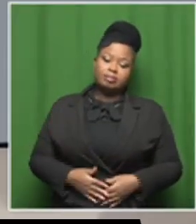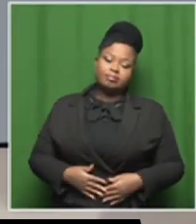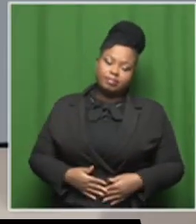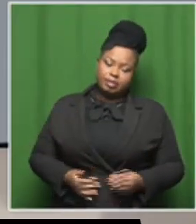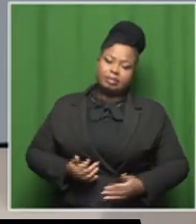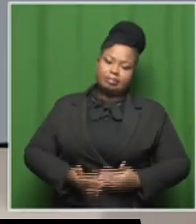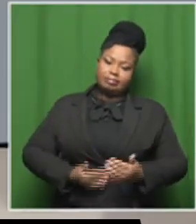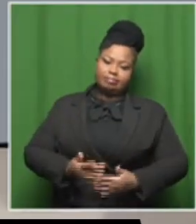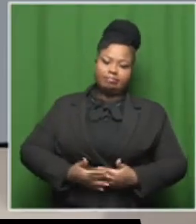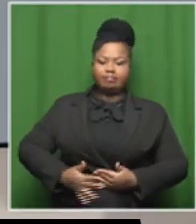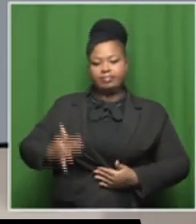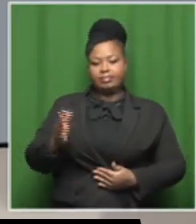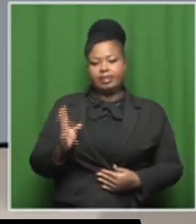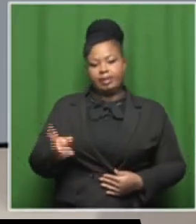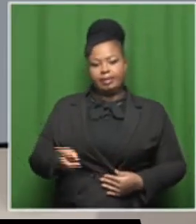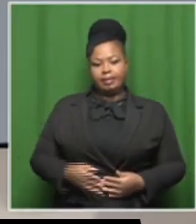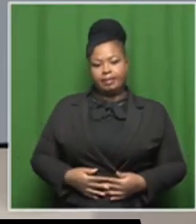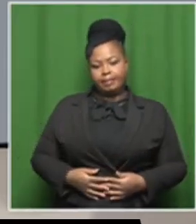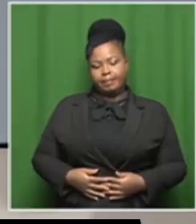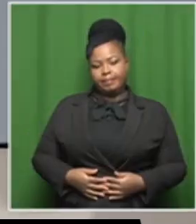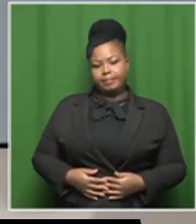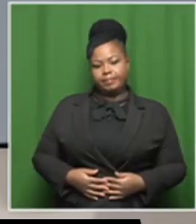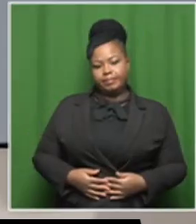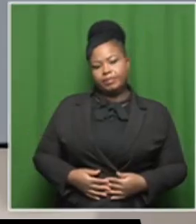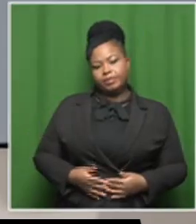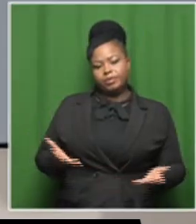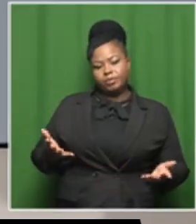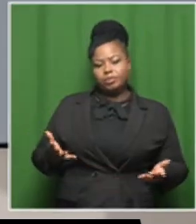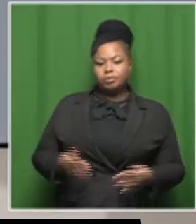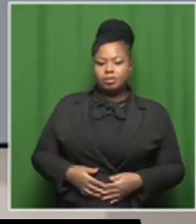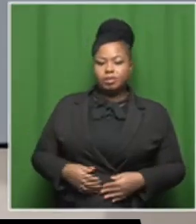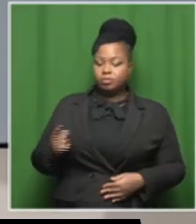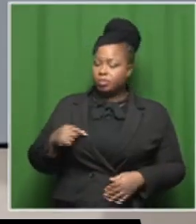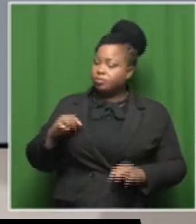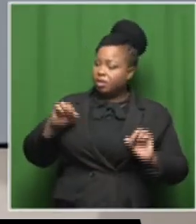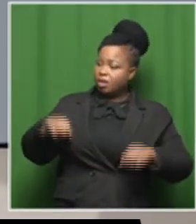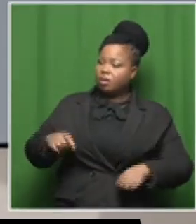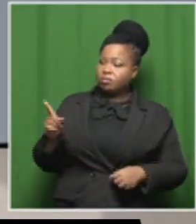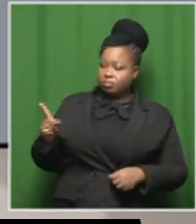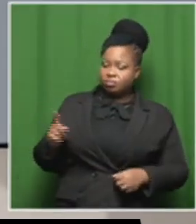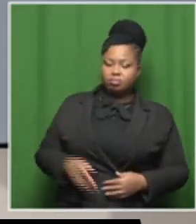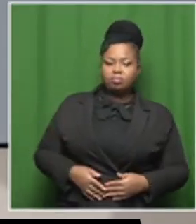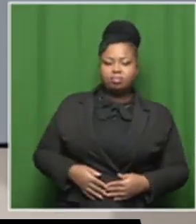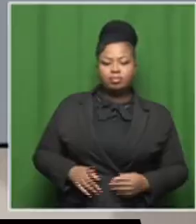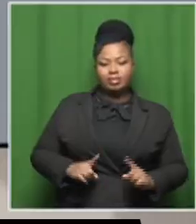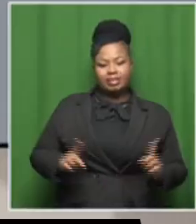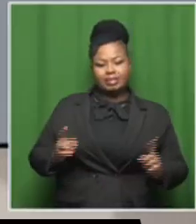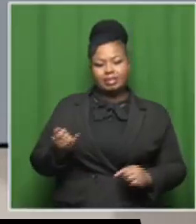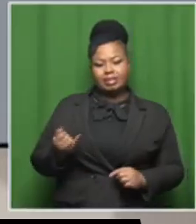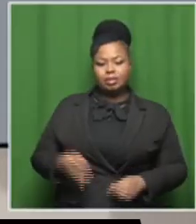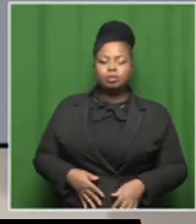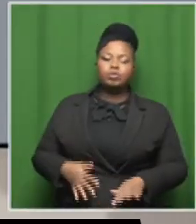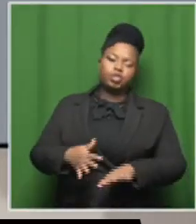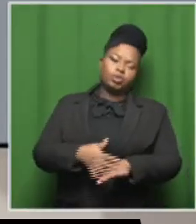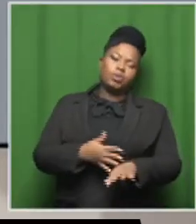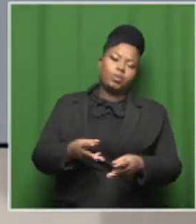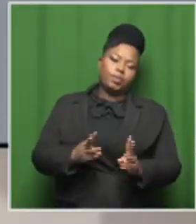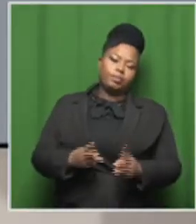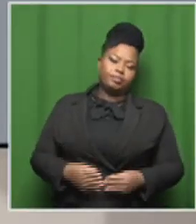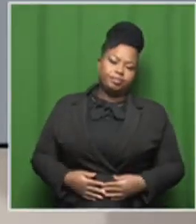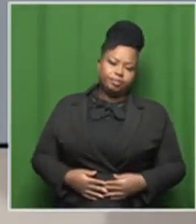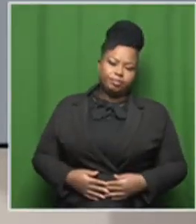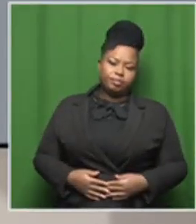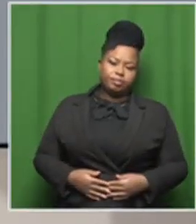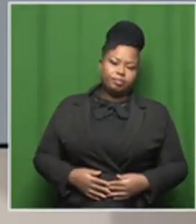get into it again, and then you get into your rhythm. So it's like Cam says, I agree with everything he said, but it's like at a much slower pace. Like